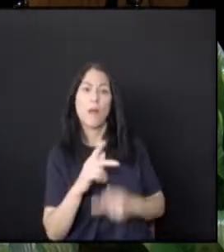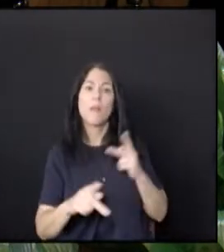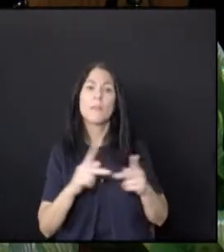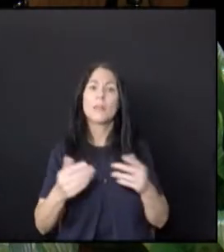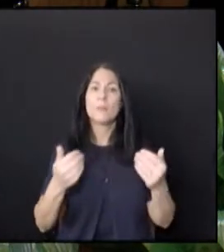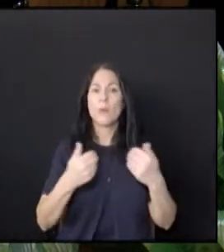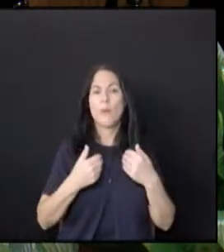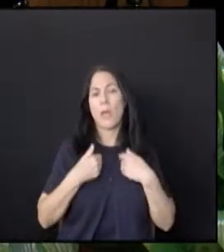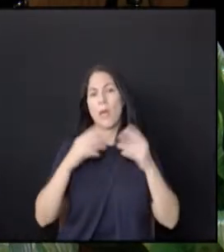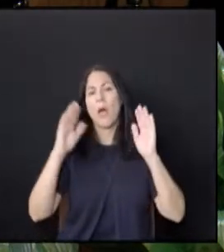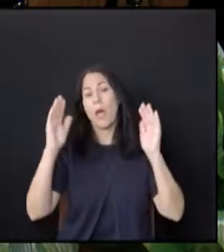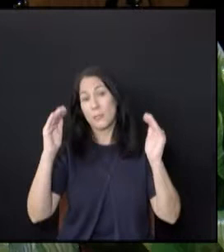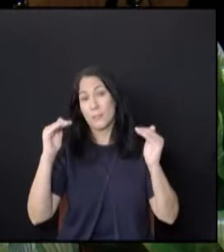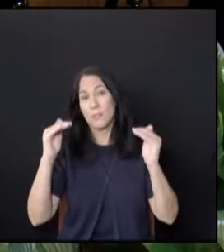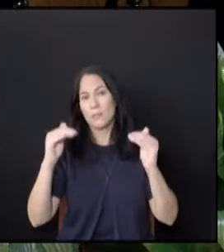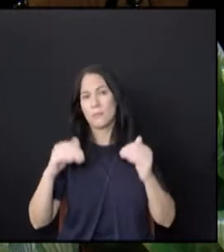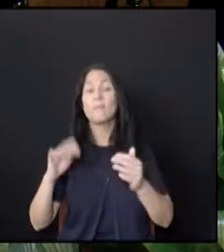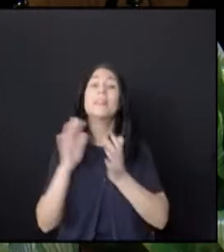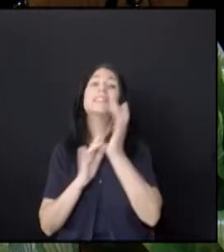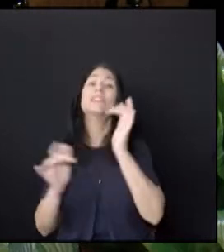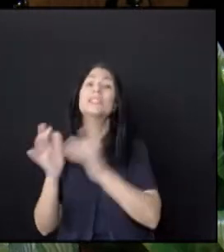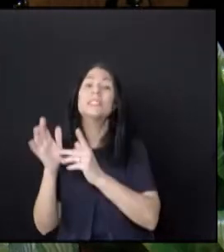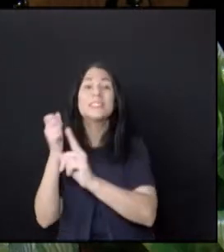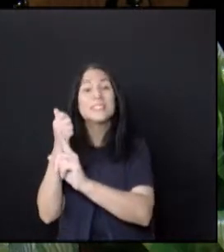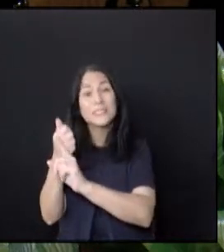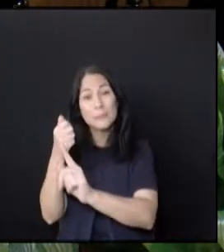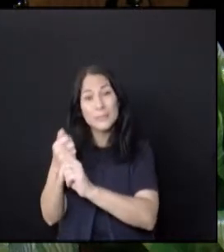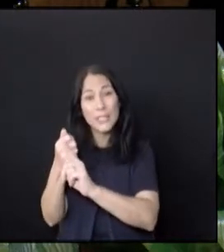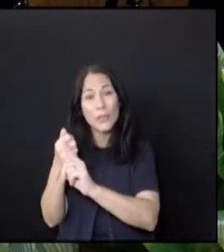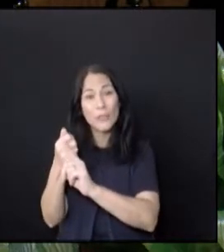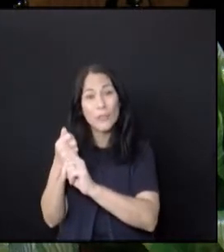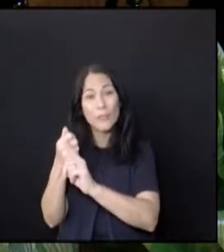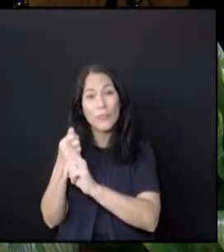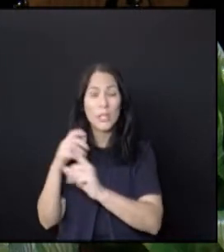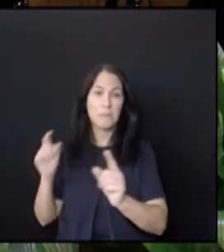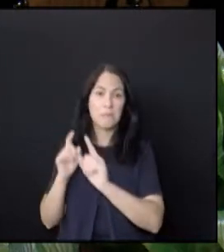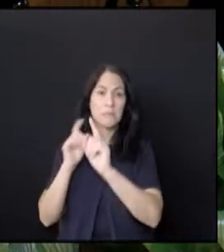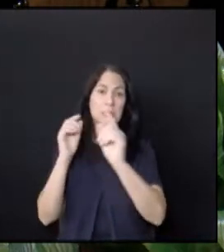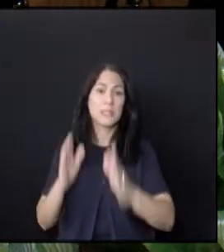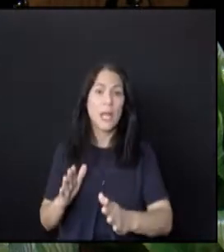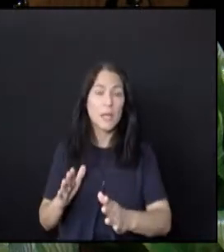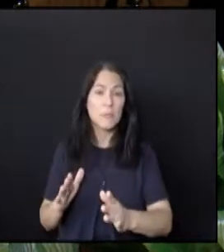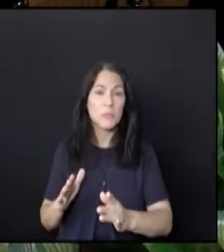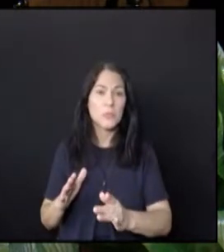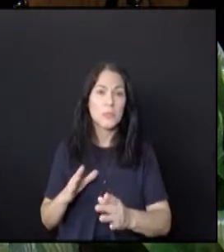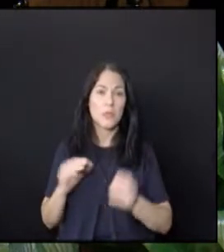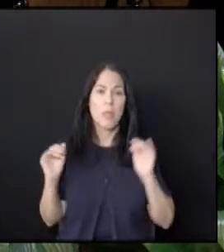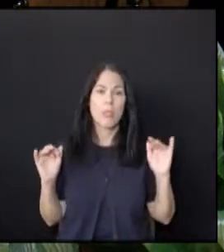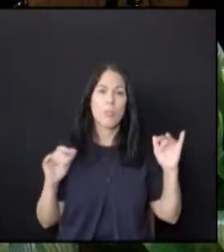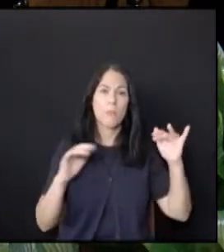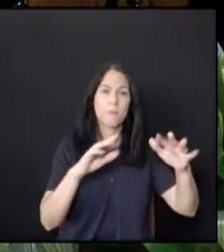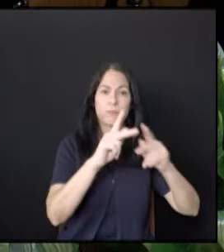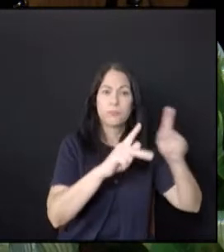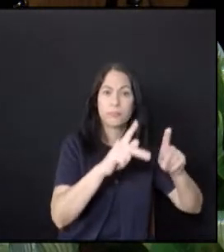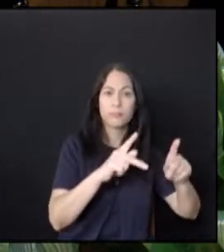Even Jesus himself. The disciples, of course, the crowd, the residents of the city, the Jewish